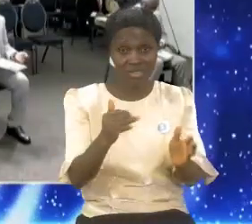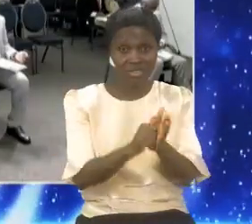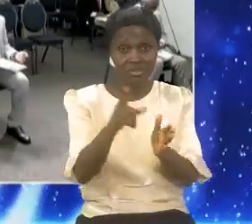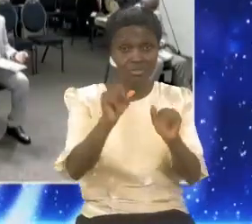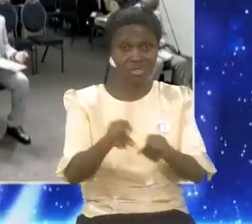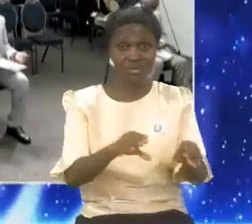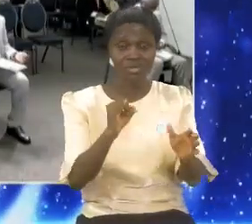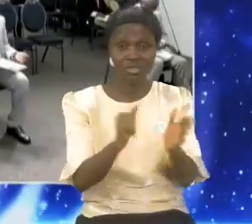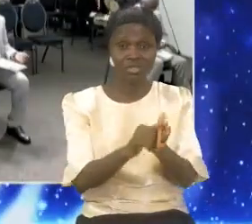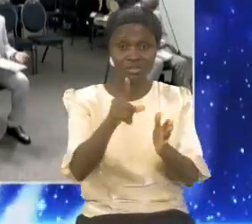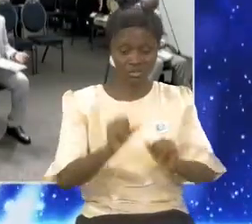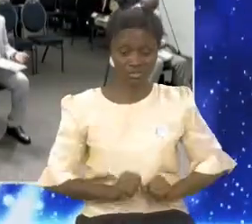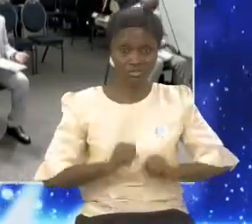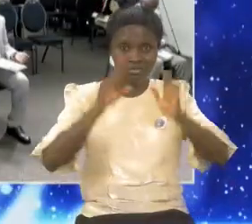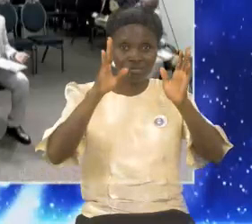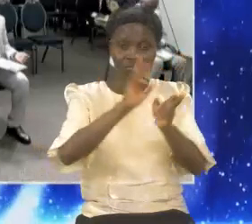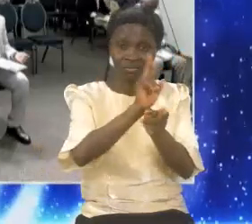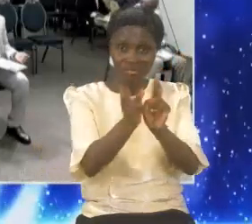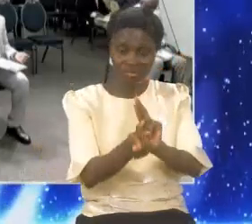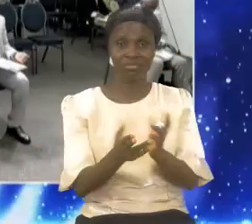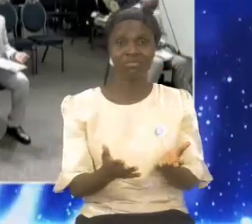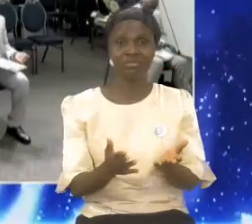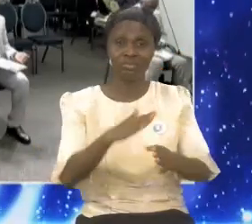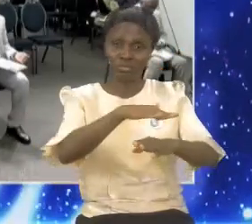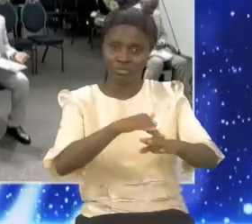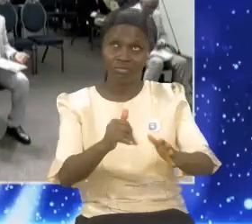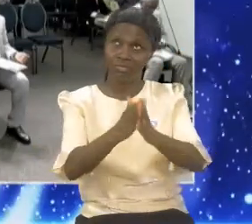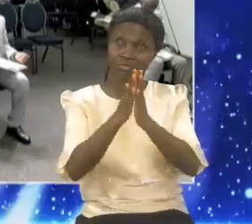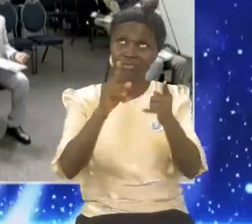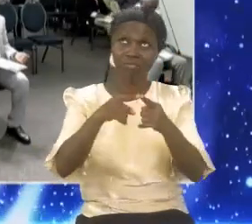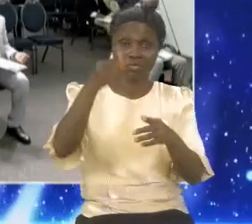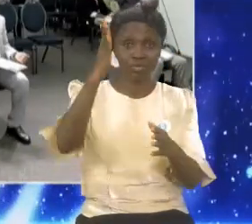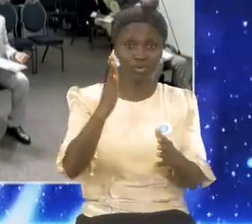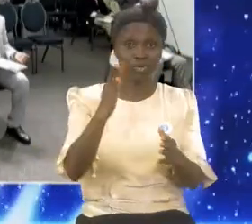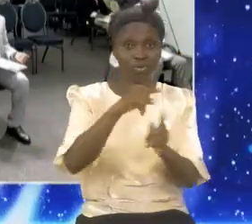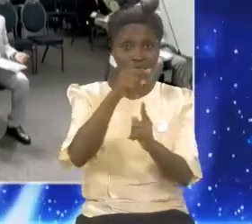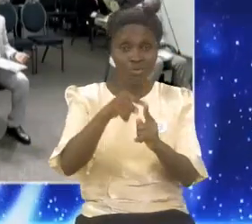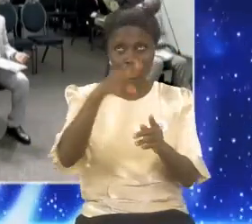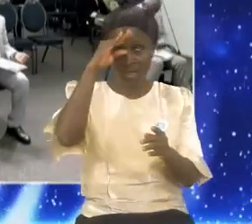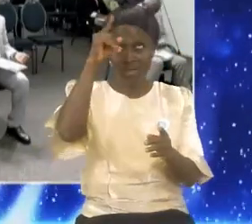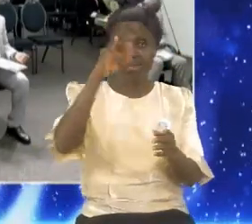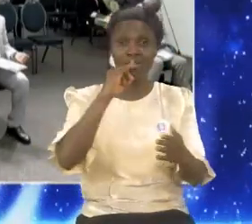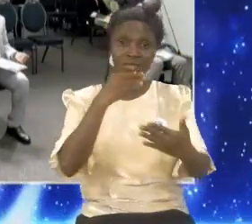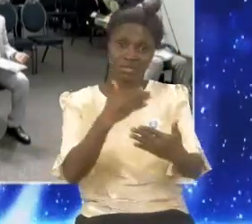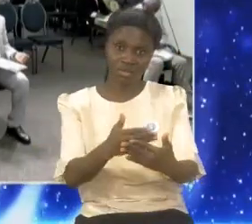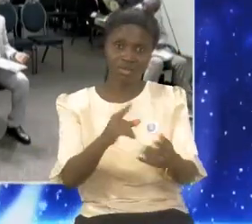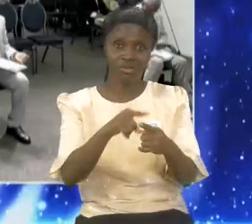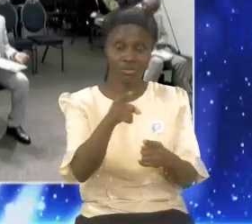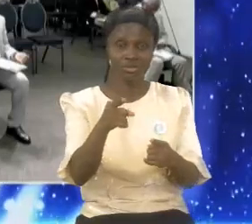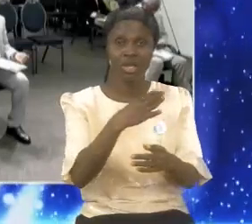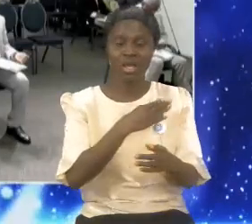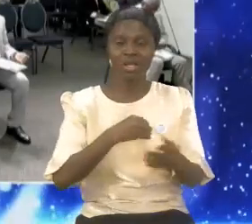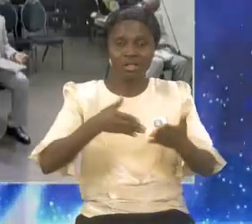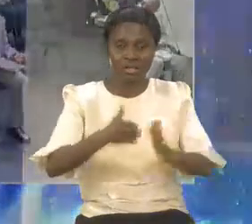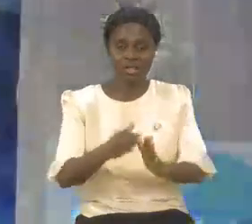the Lord while he may be found. Call ye upon him while he's near. Let the wicked forsake his way, and the righteous